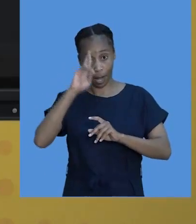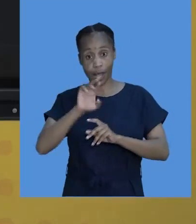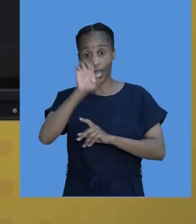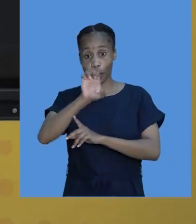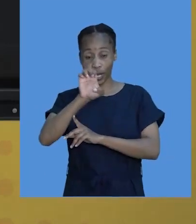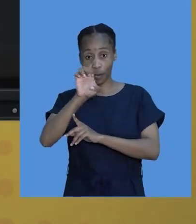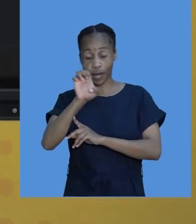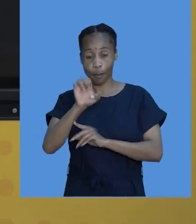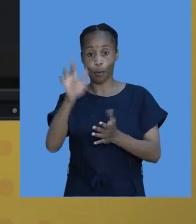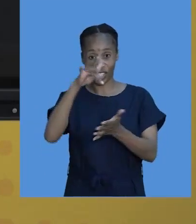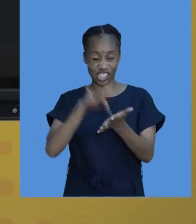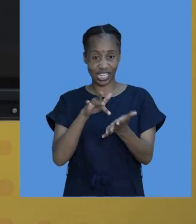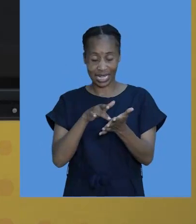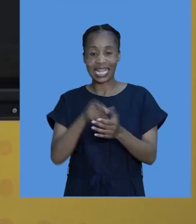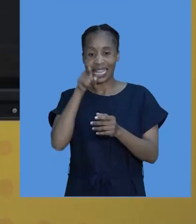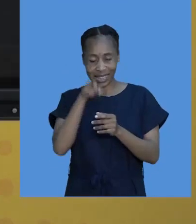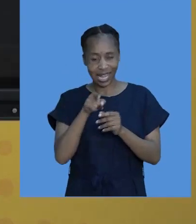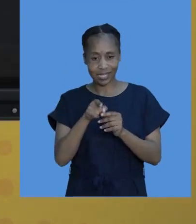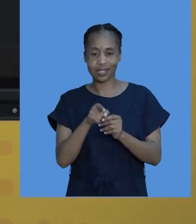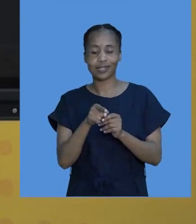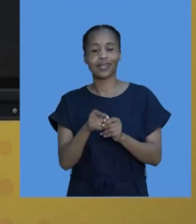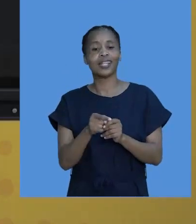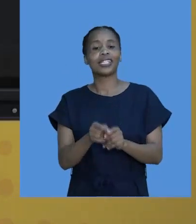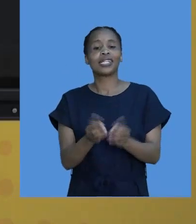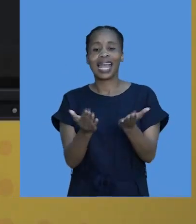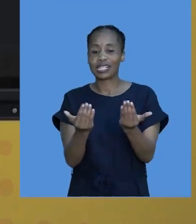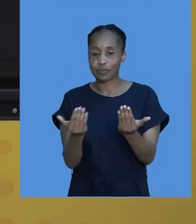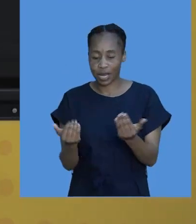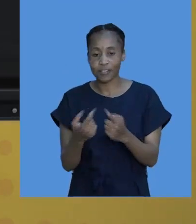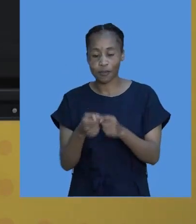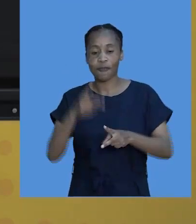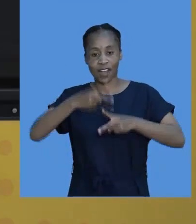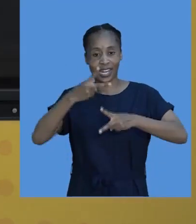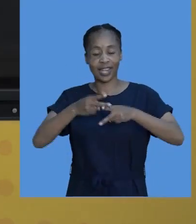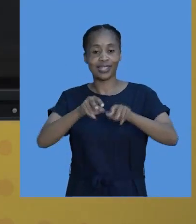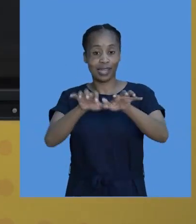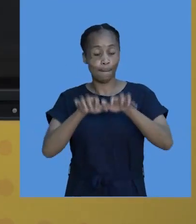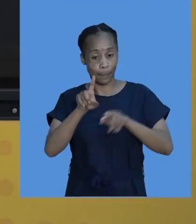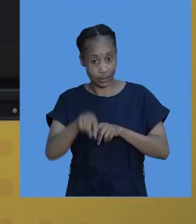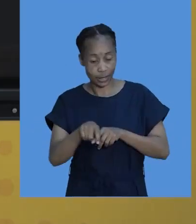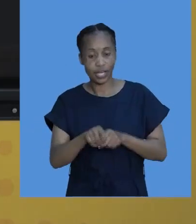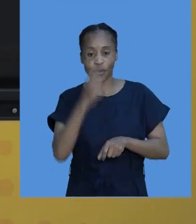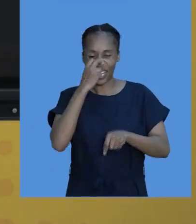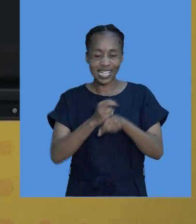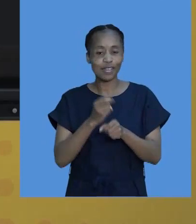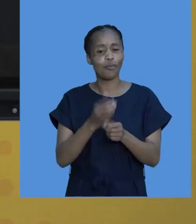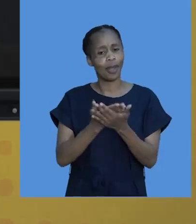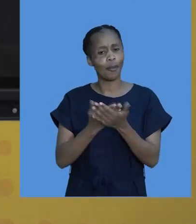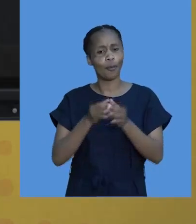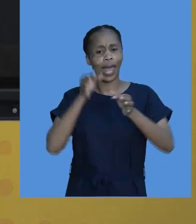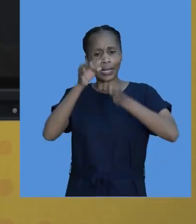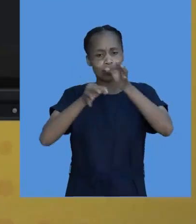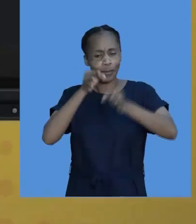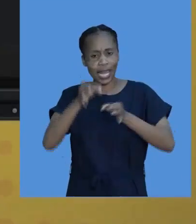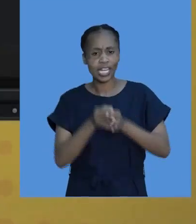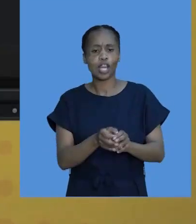the equilibrium position of a perfect market is a typical graph that you can expect in the final exam. So you need to be able to explain